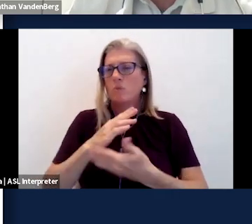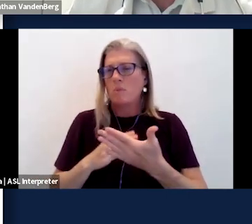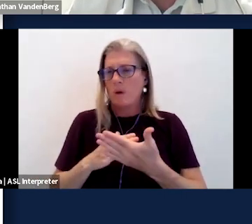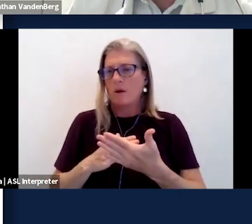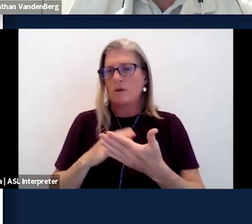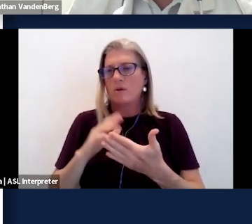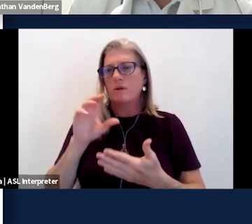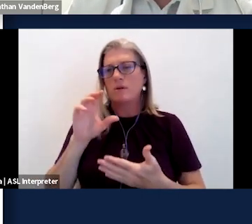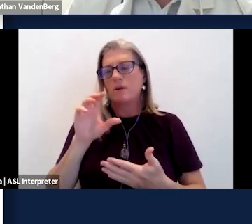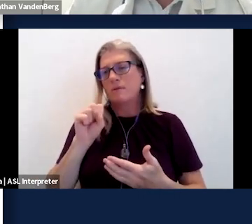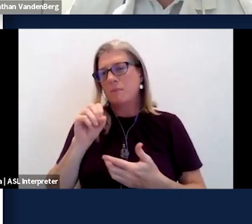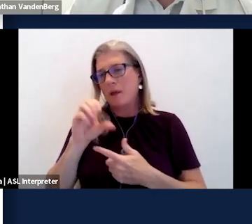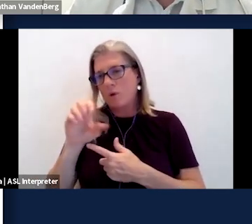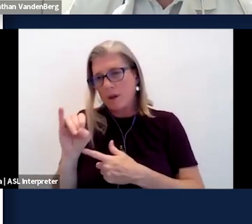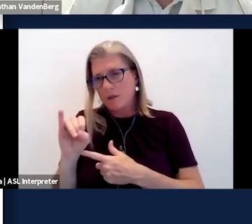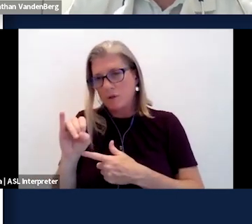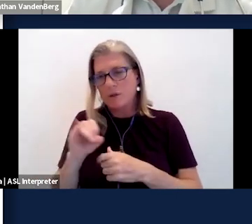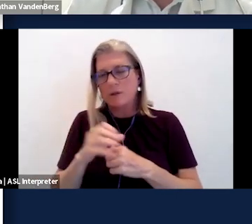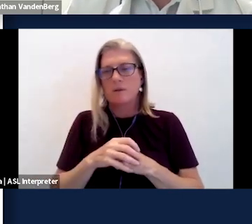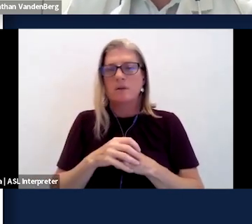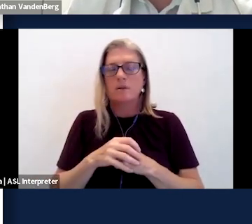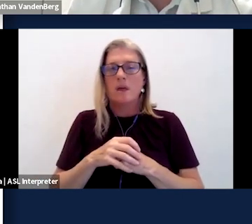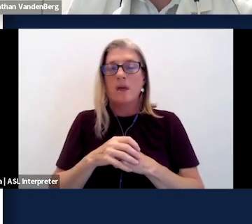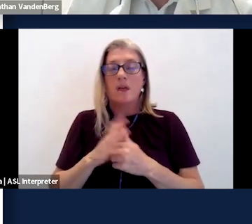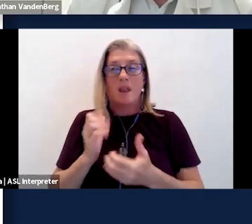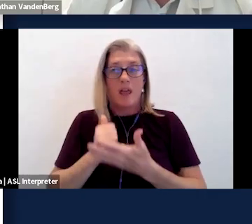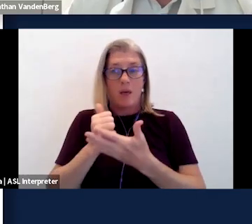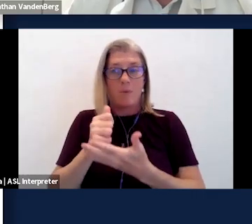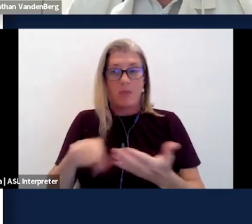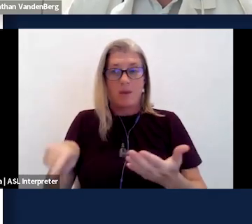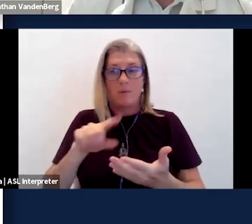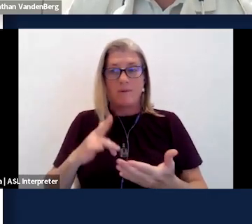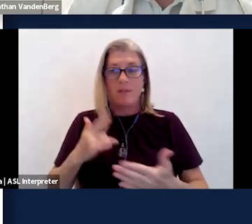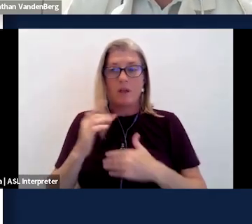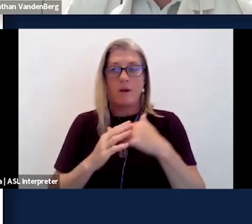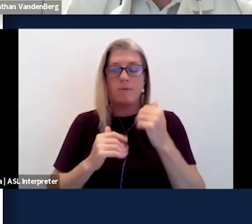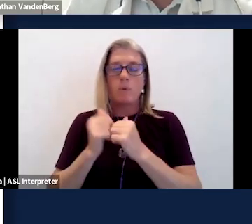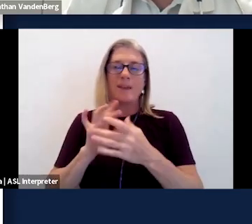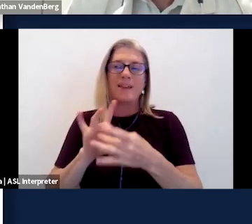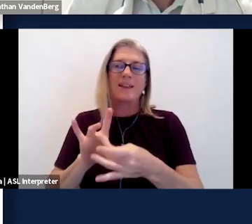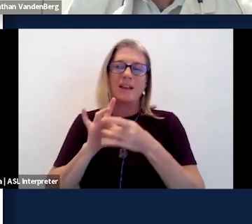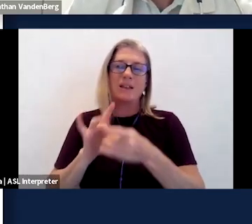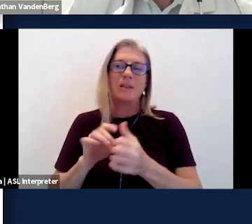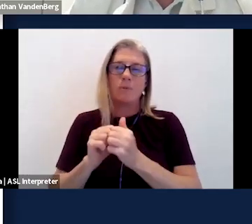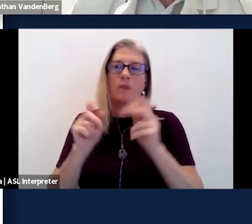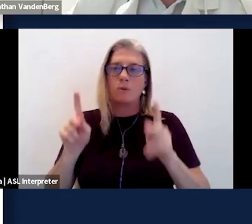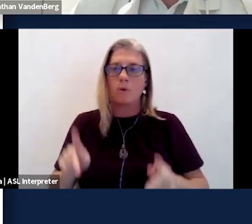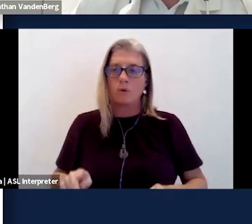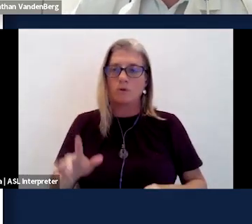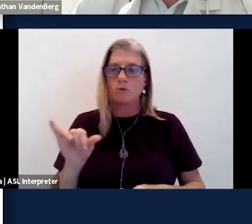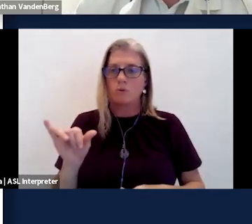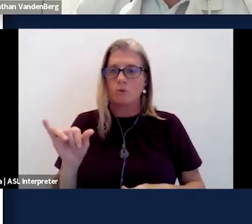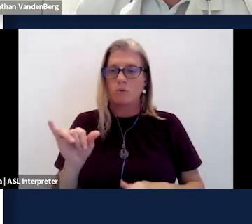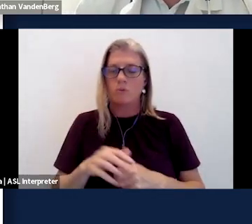of spinal cord injury, and making them feel comfortable and connecting with them as a person.